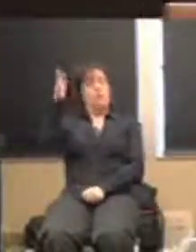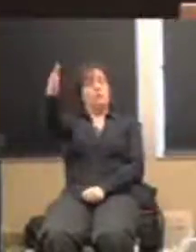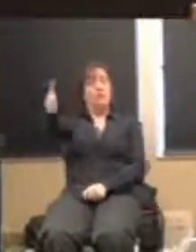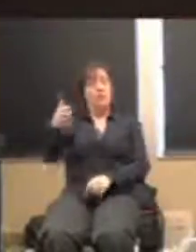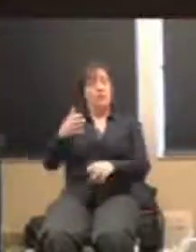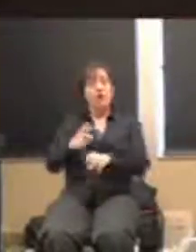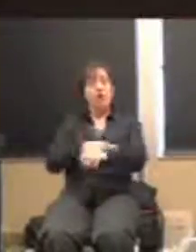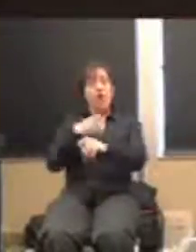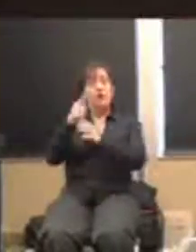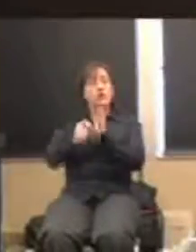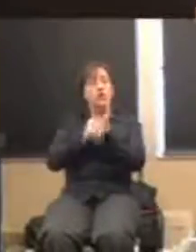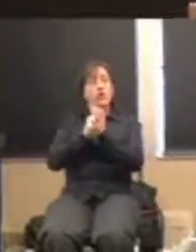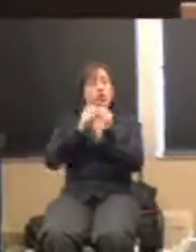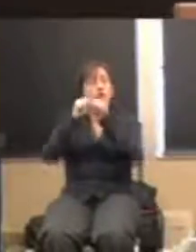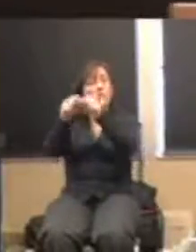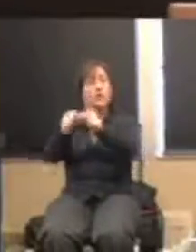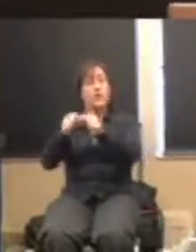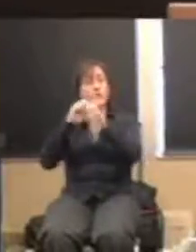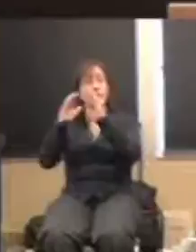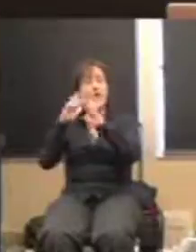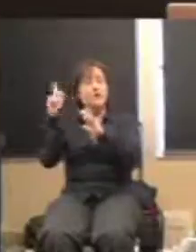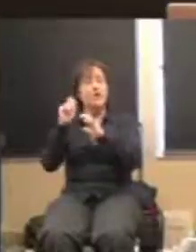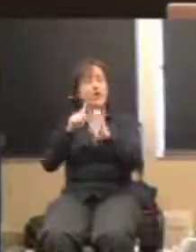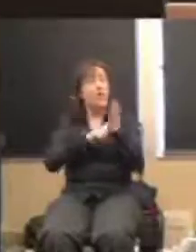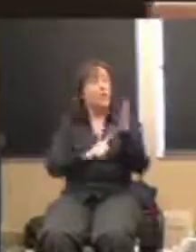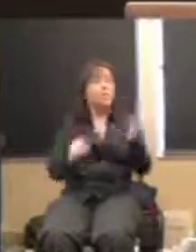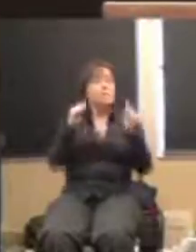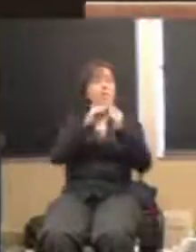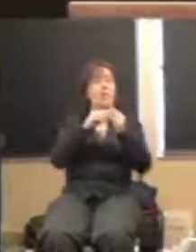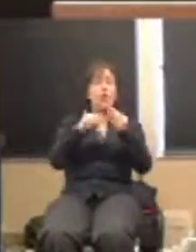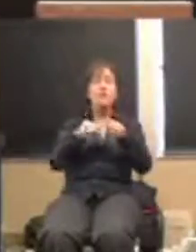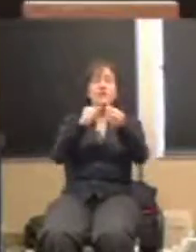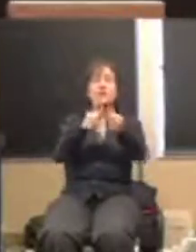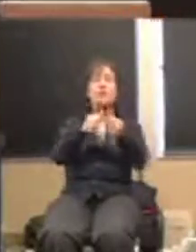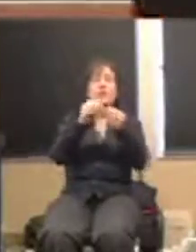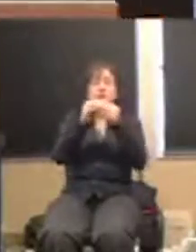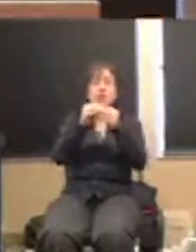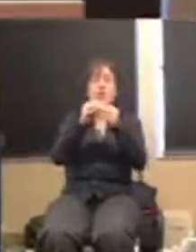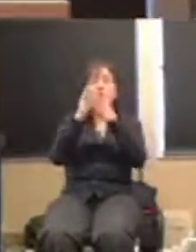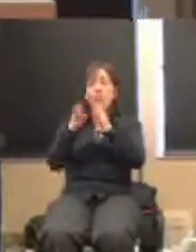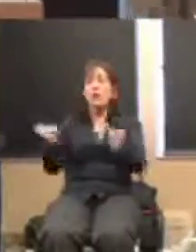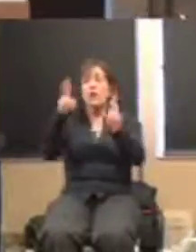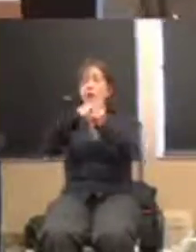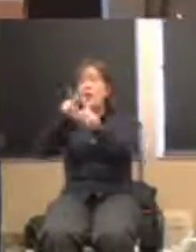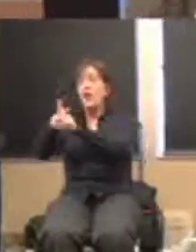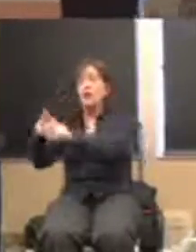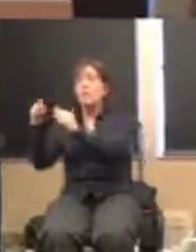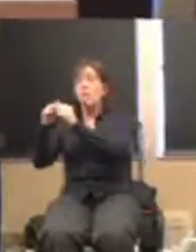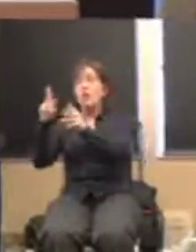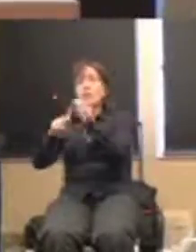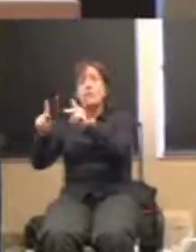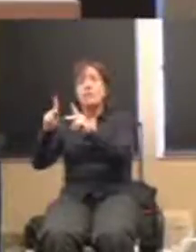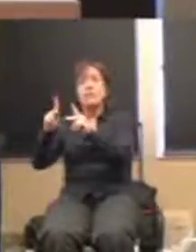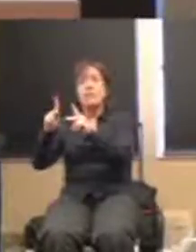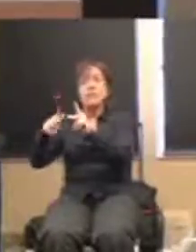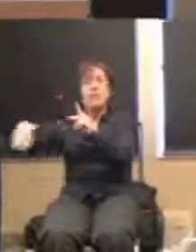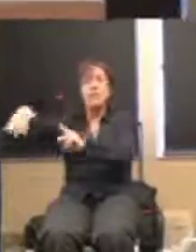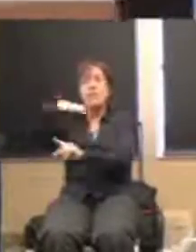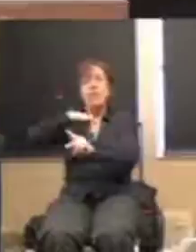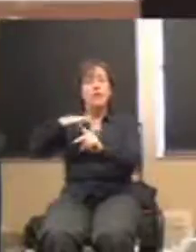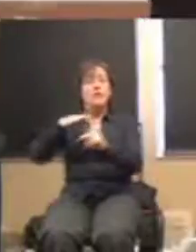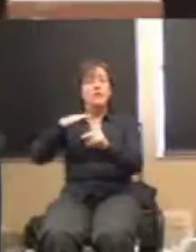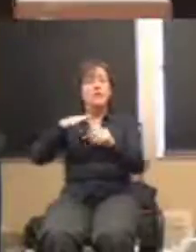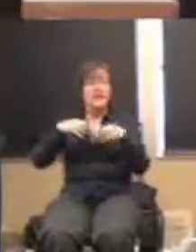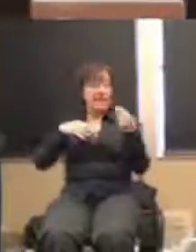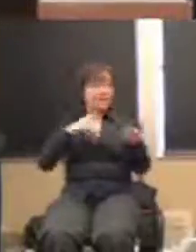What is going to be more efficient and more generalizable to more people in their environment? Handing them a